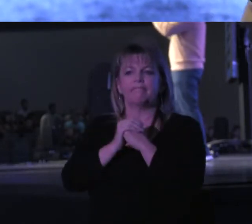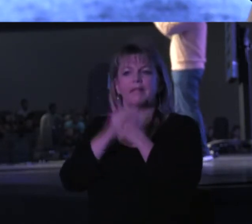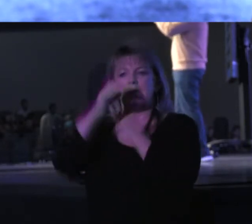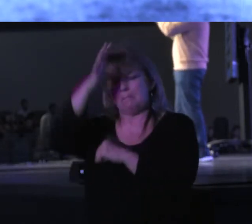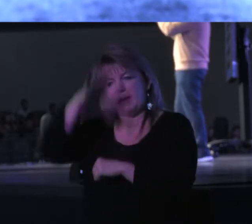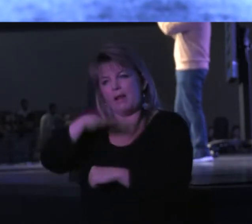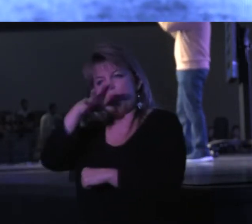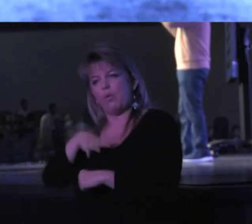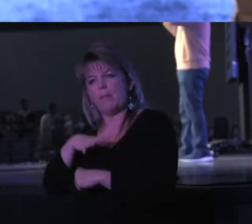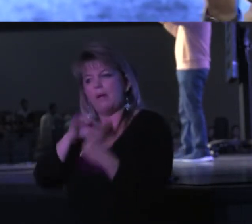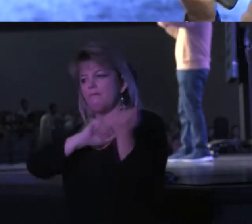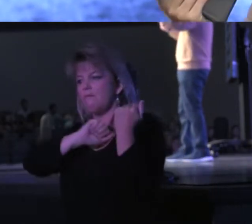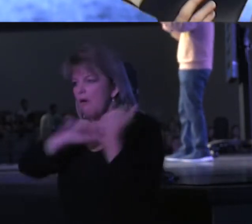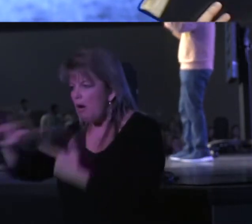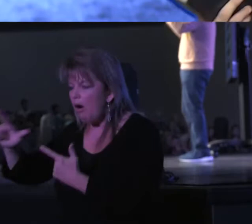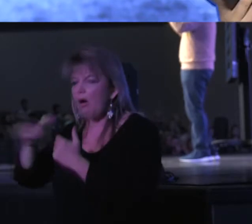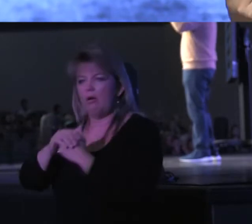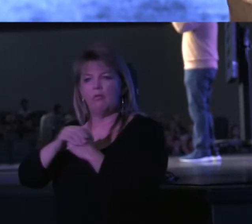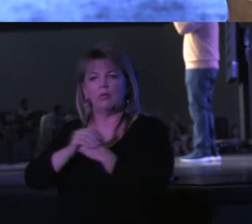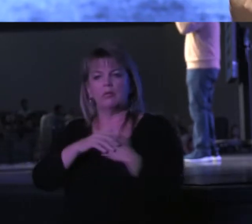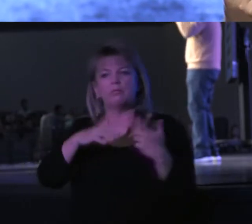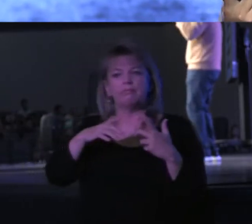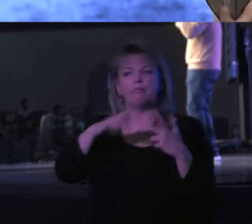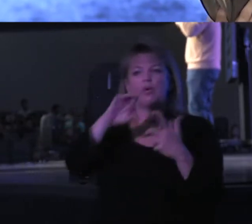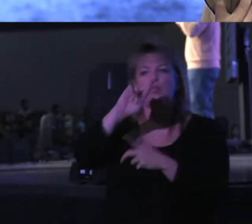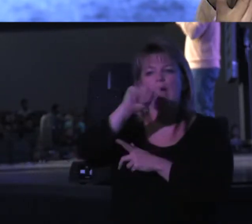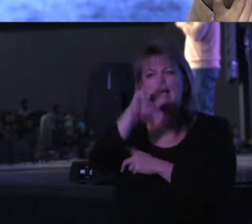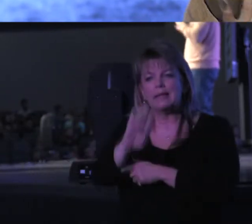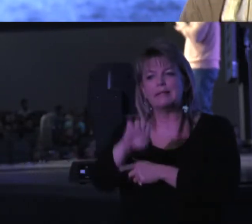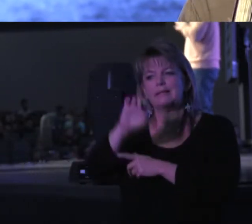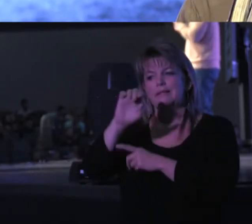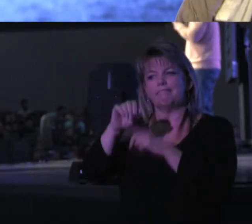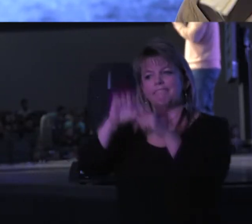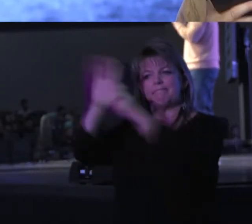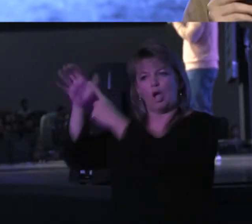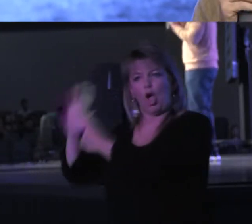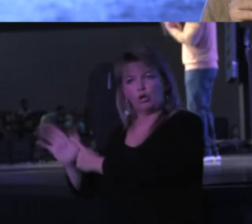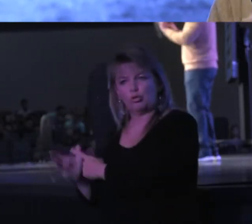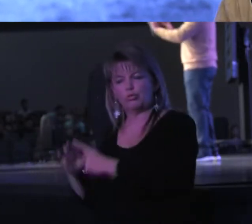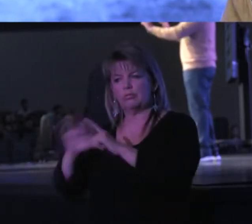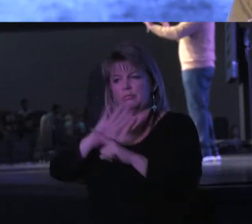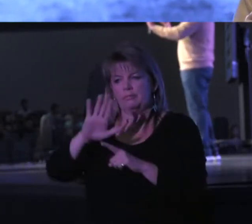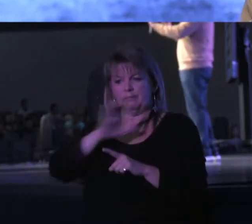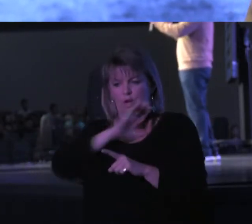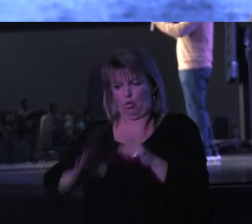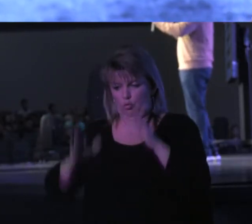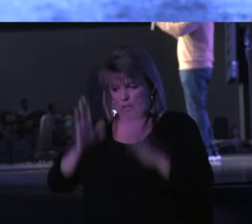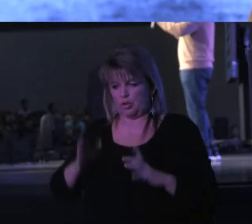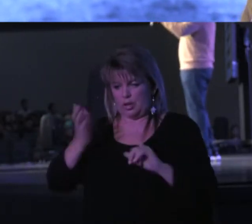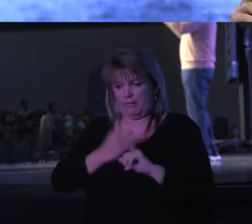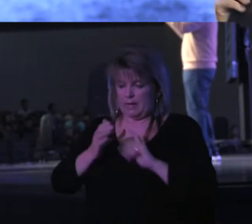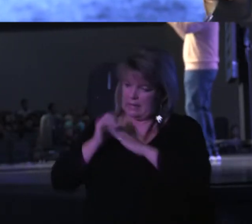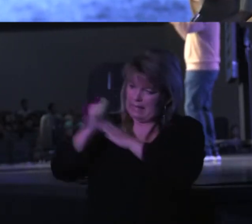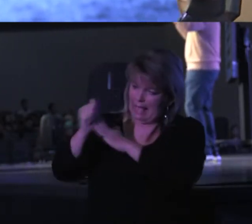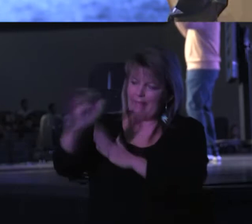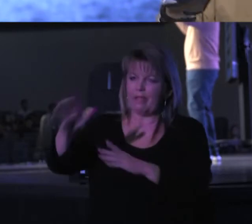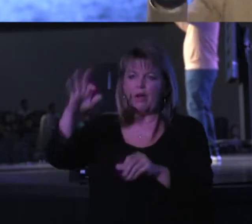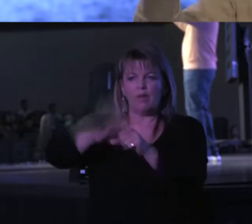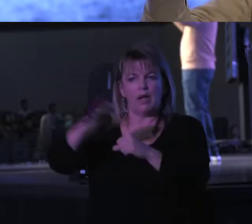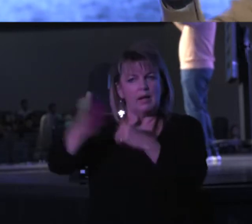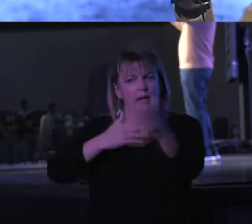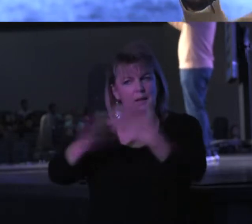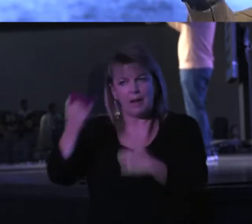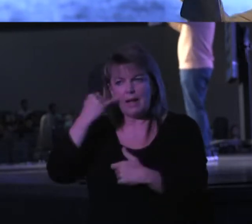men and women of all ethnicities, people who try to take their Christian convictions and guide their vote. And whether or not